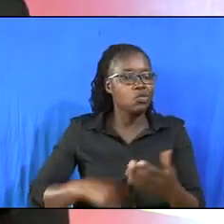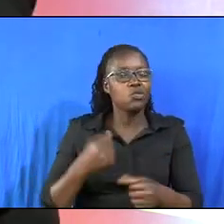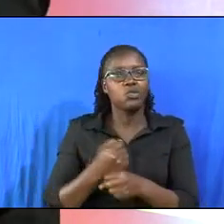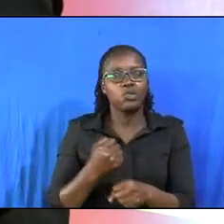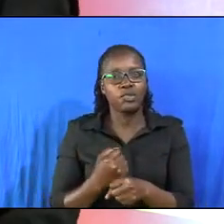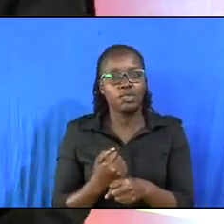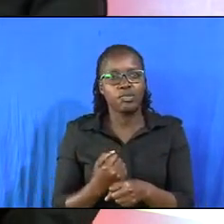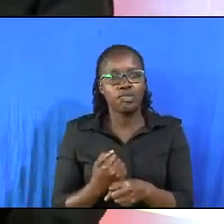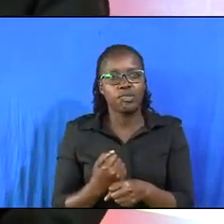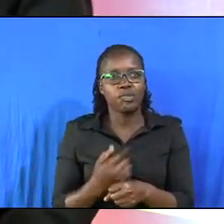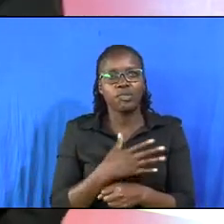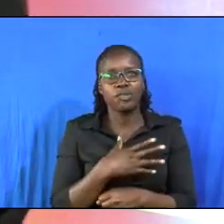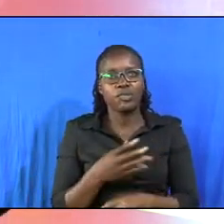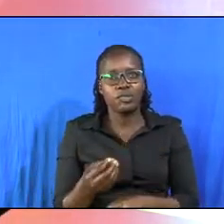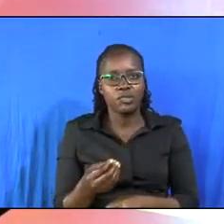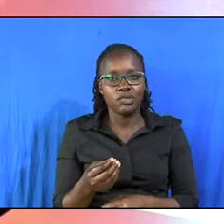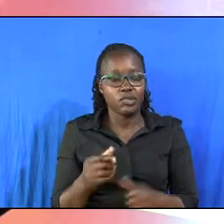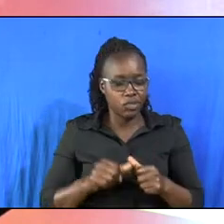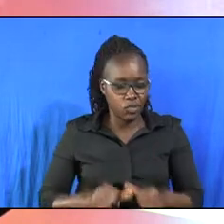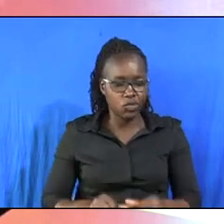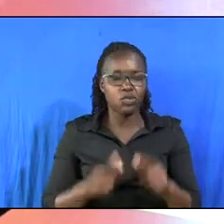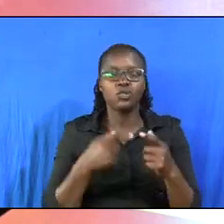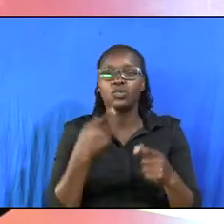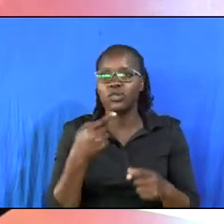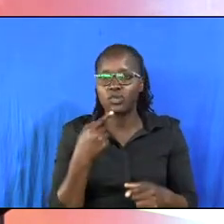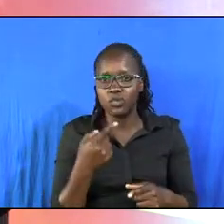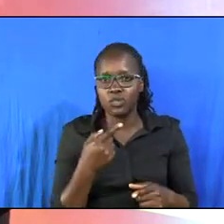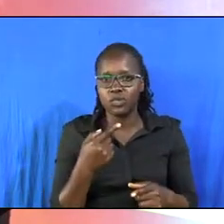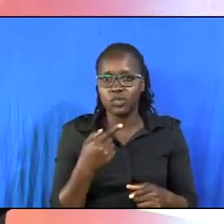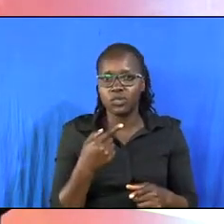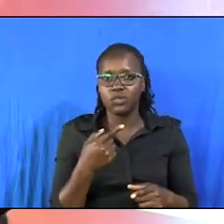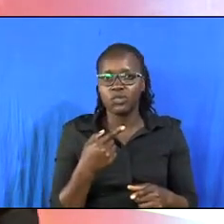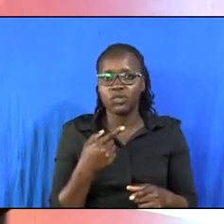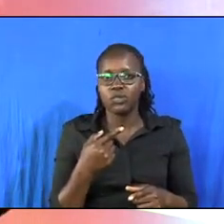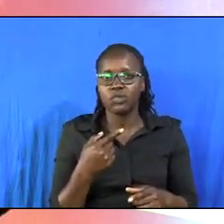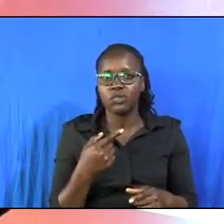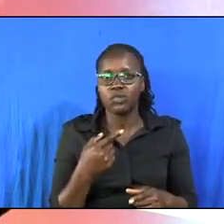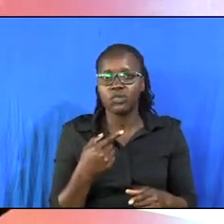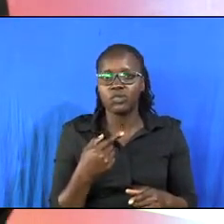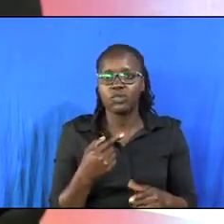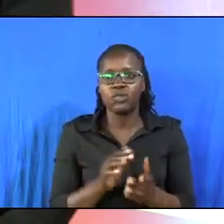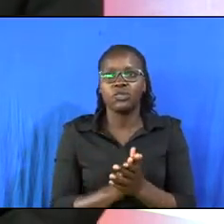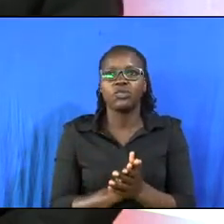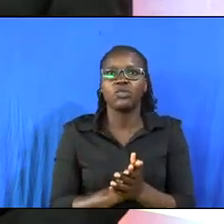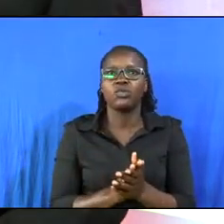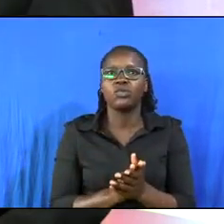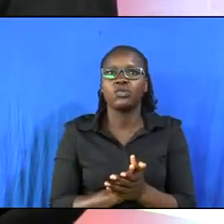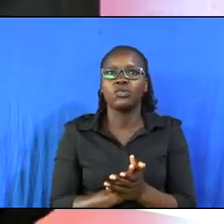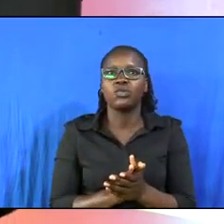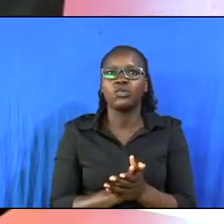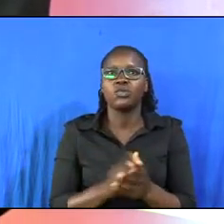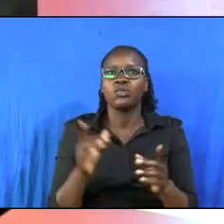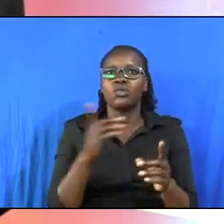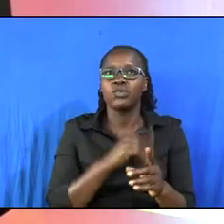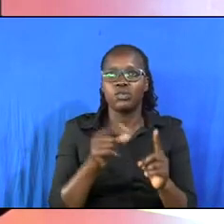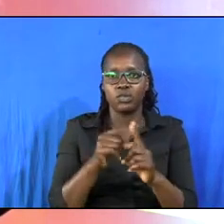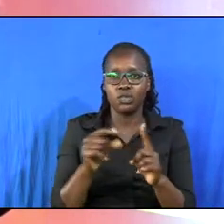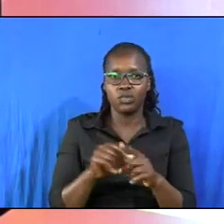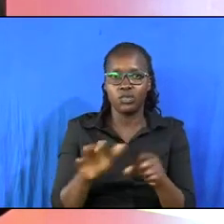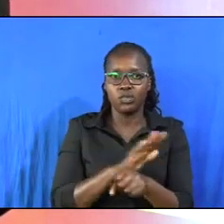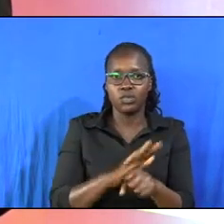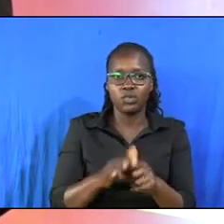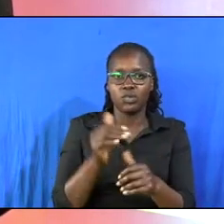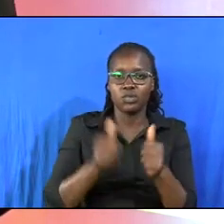and it continues by saying in verse 23 james chapter 223 and the scripture was